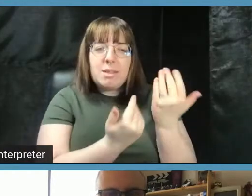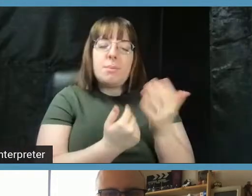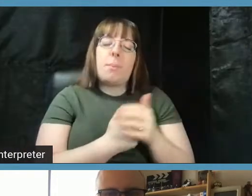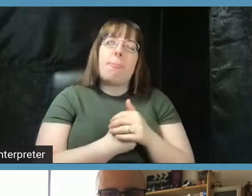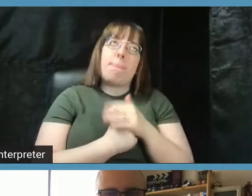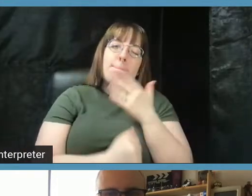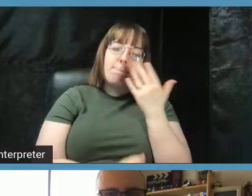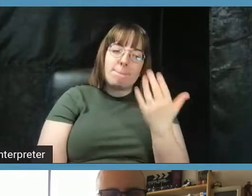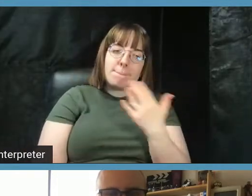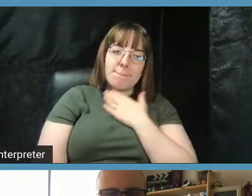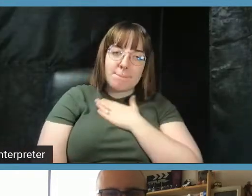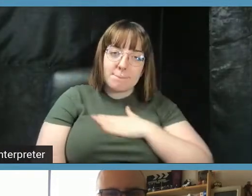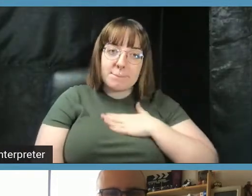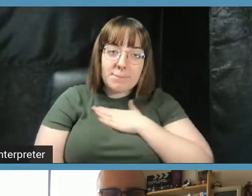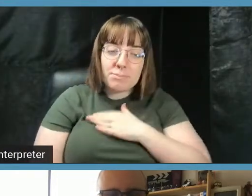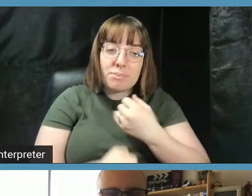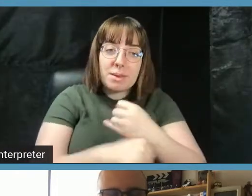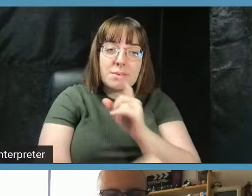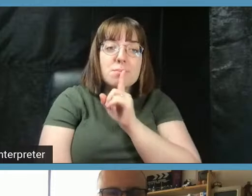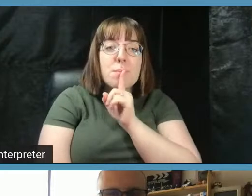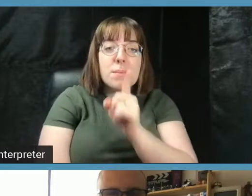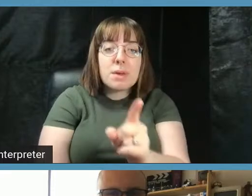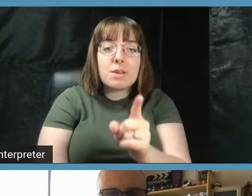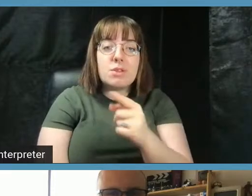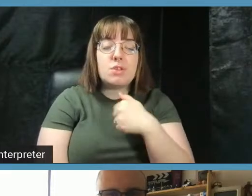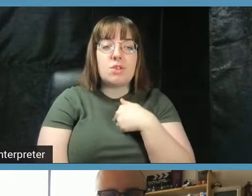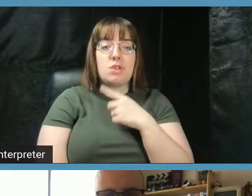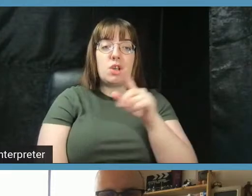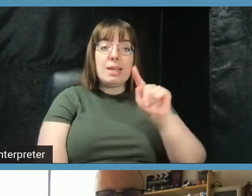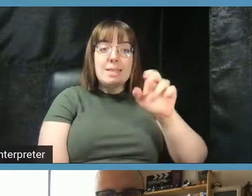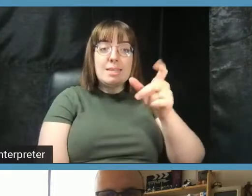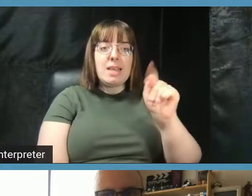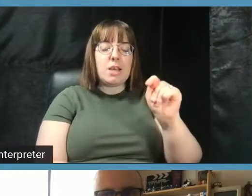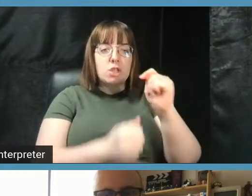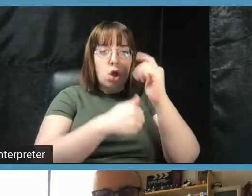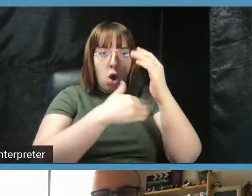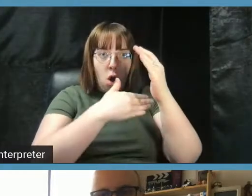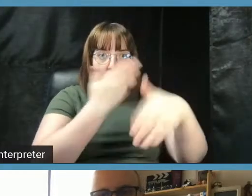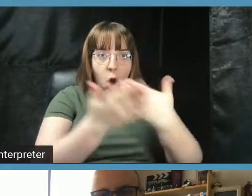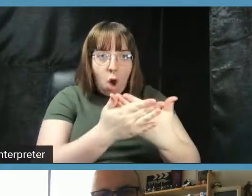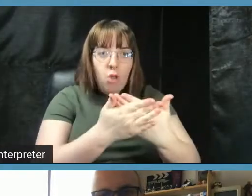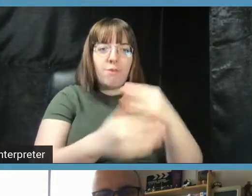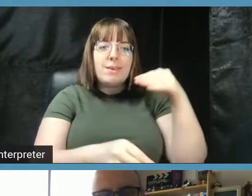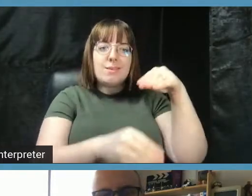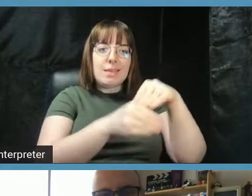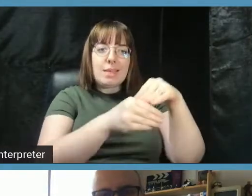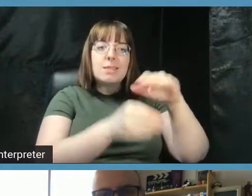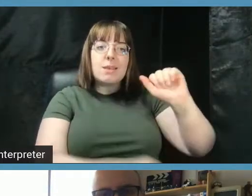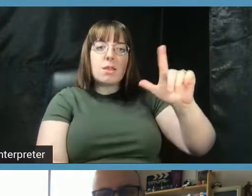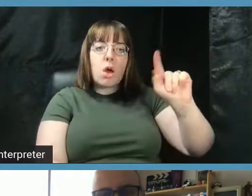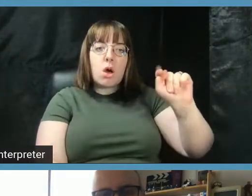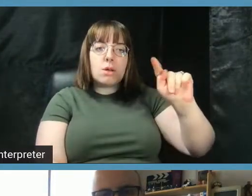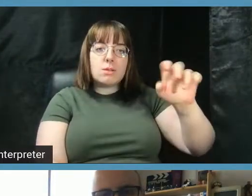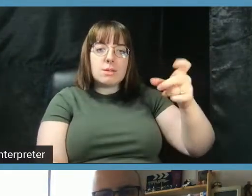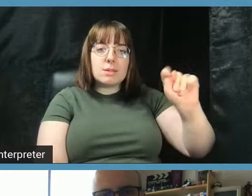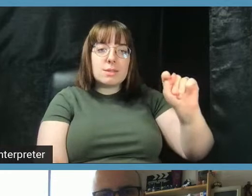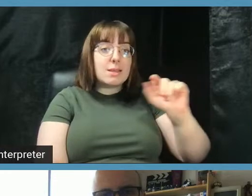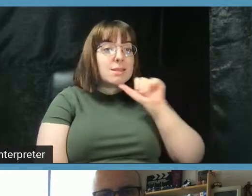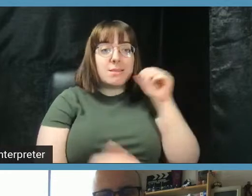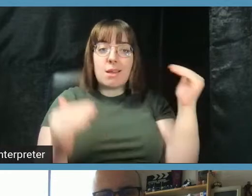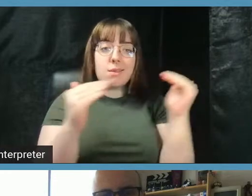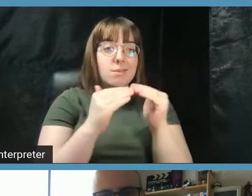in. Please, please, please make sure that the text in its entirety is in the alt text. But remember, even that's not an